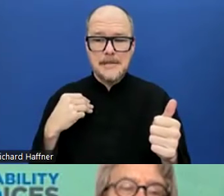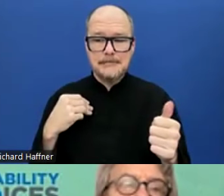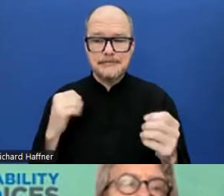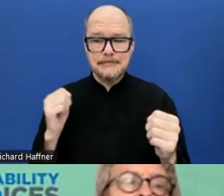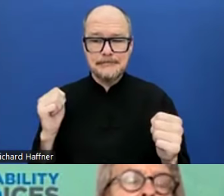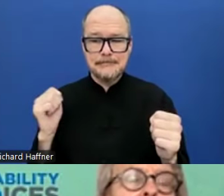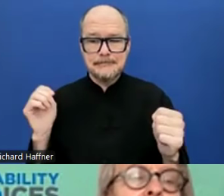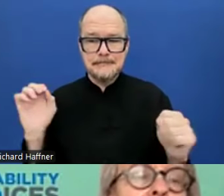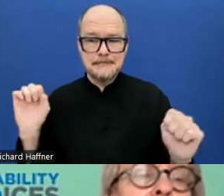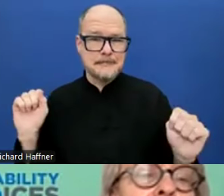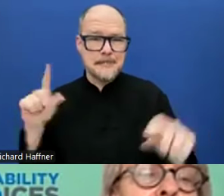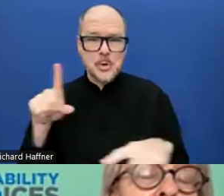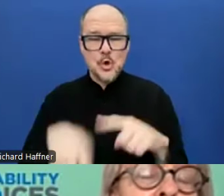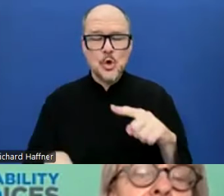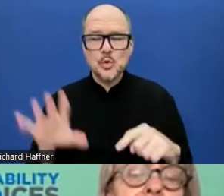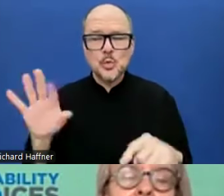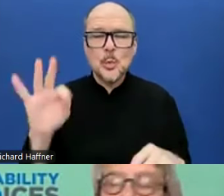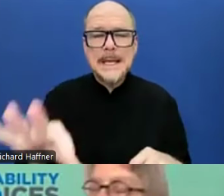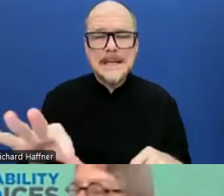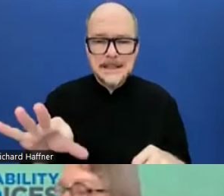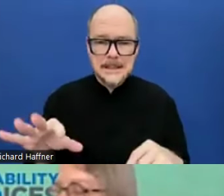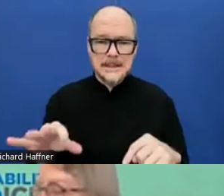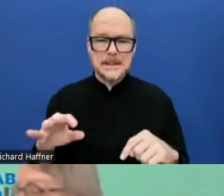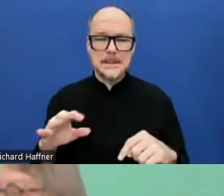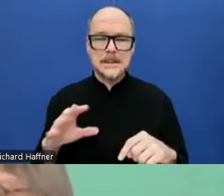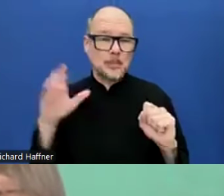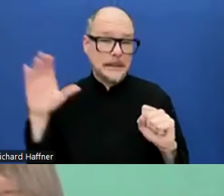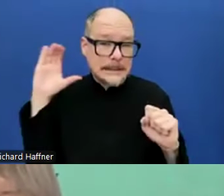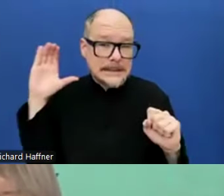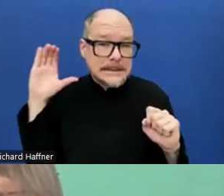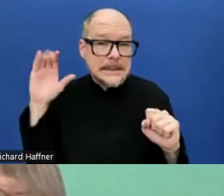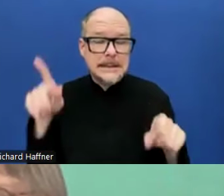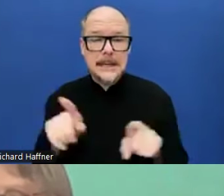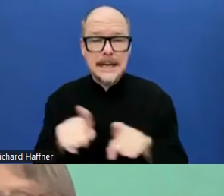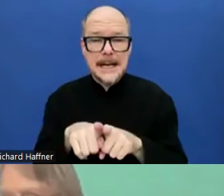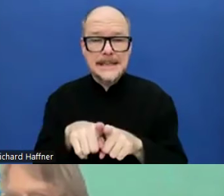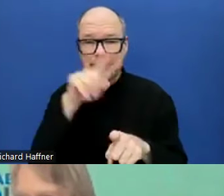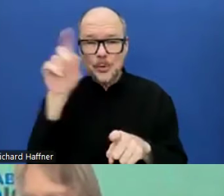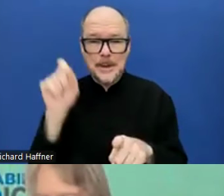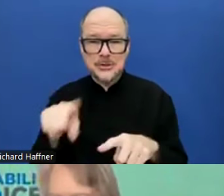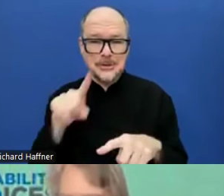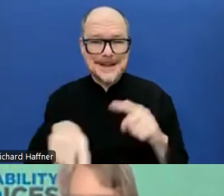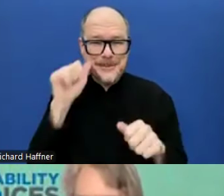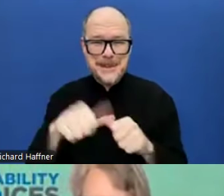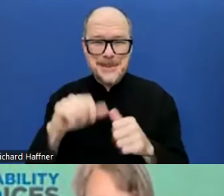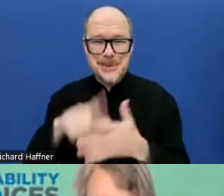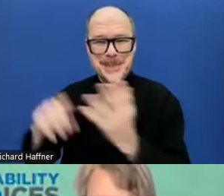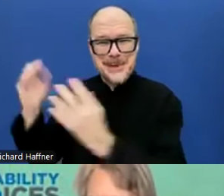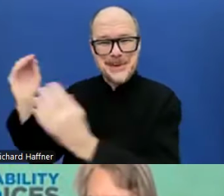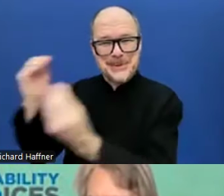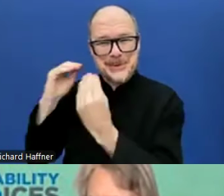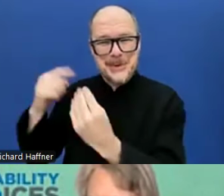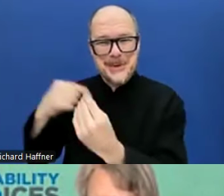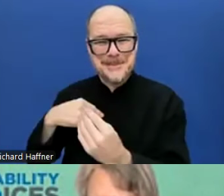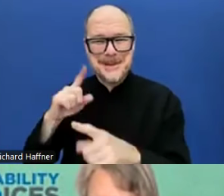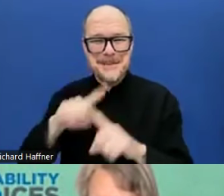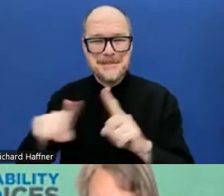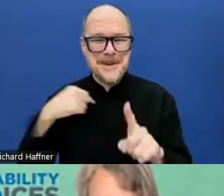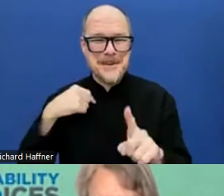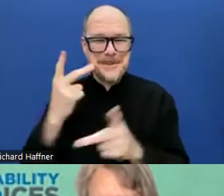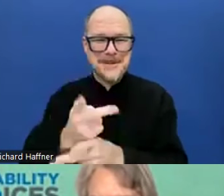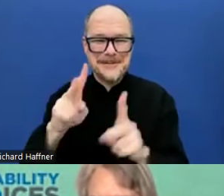They couldn't weigh in any way. Whether you can be listening is a great question, and I can't recall what I've been taught about that, but it's we do have to be very careful